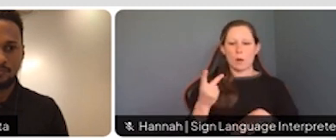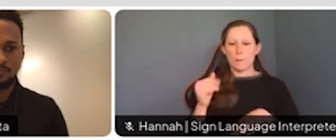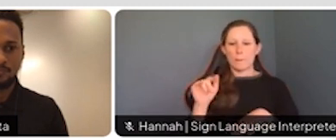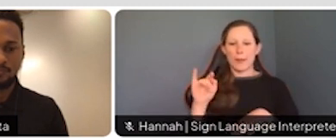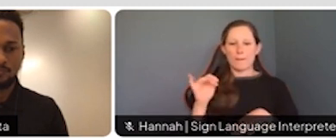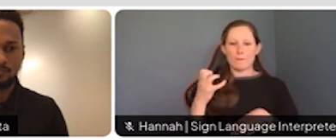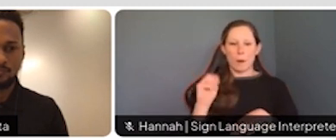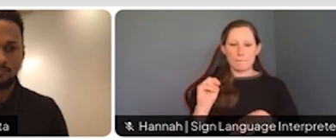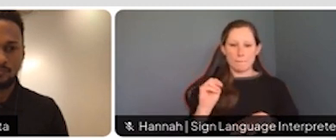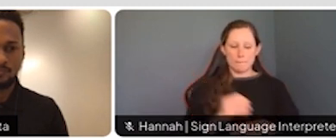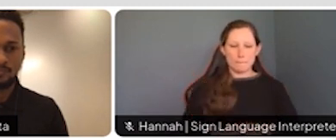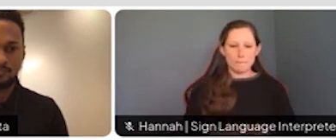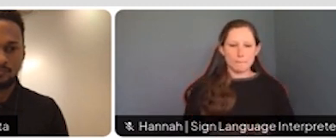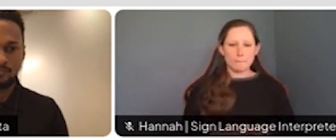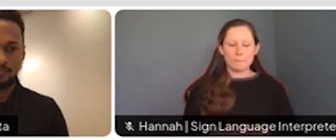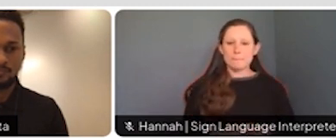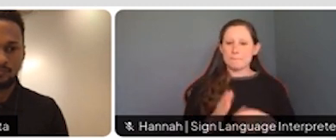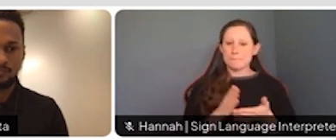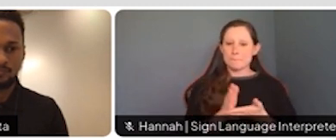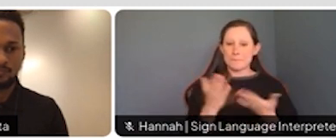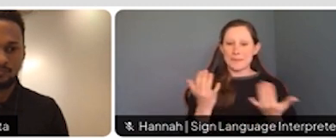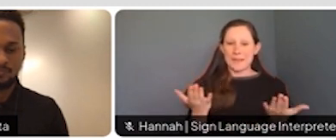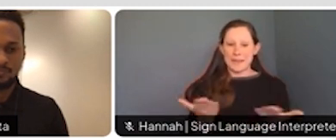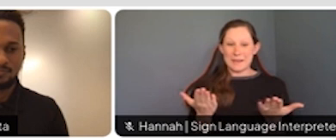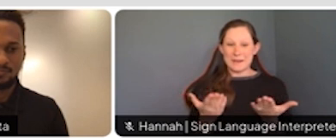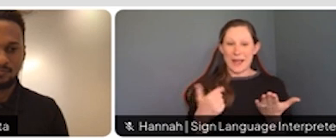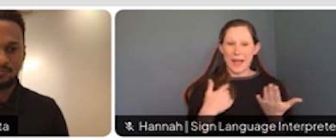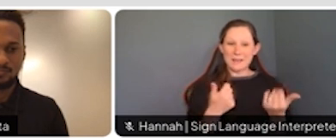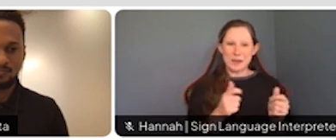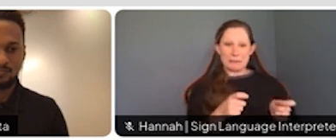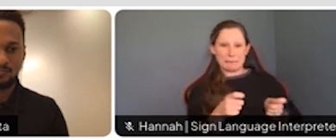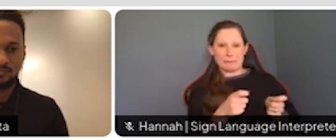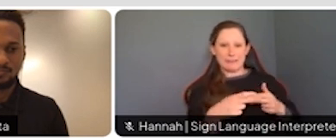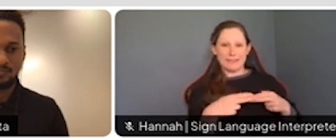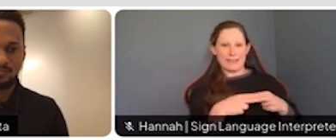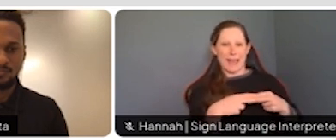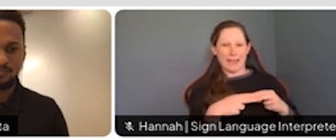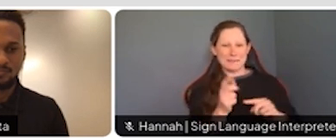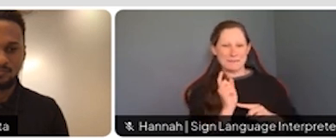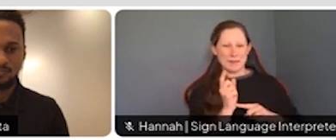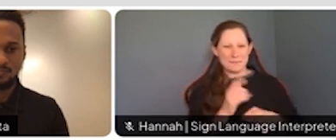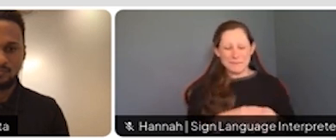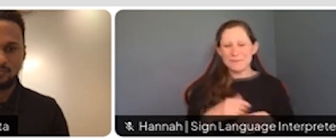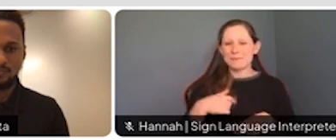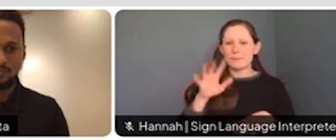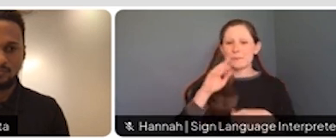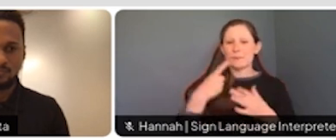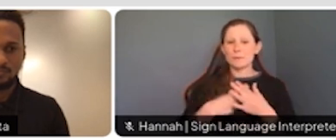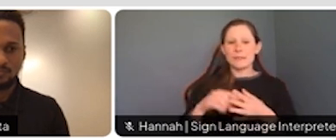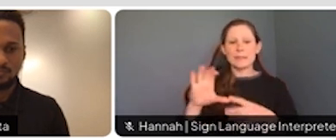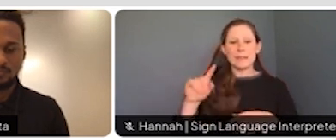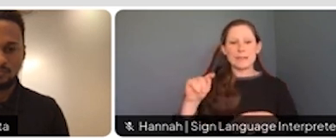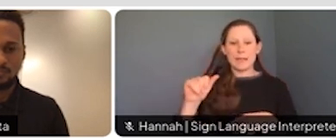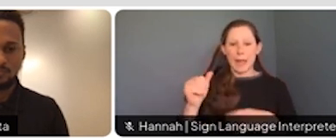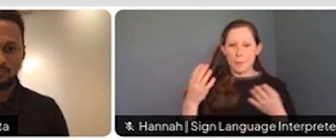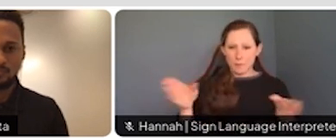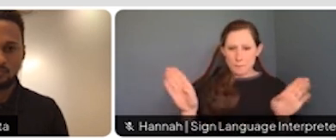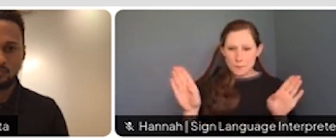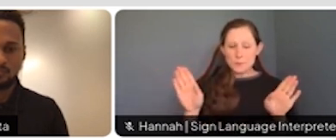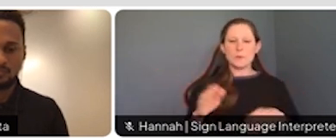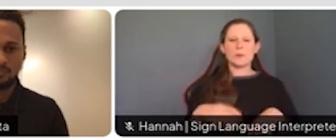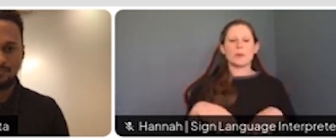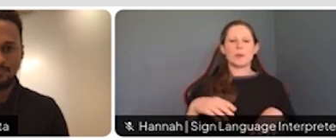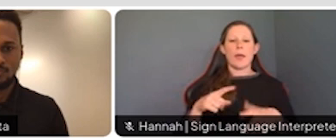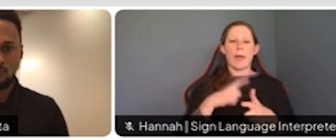All right, so I'm here juggling the slides. So give me 1 second all right, so I'm going to start by doing the CTA overview before we go